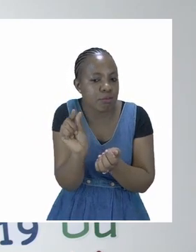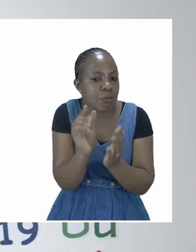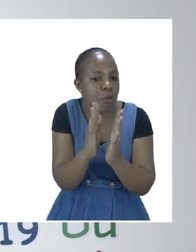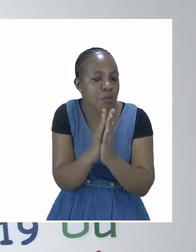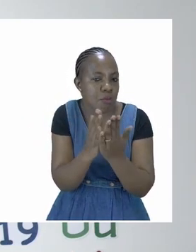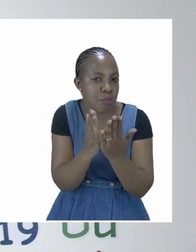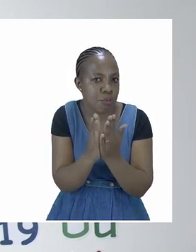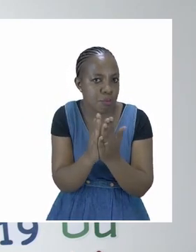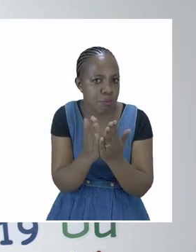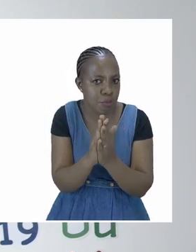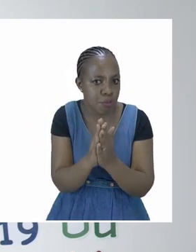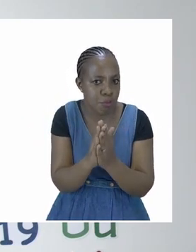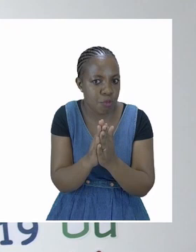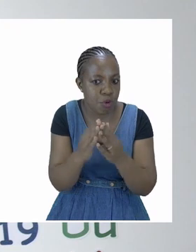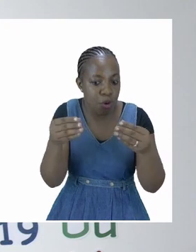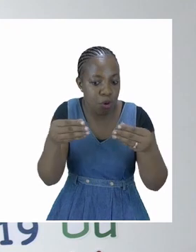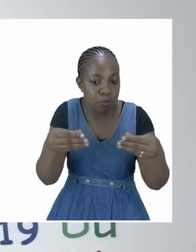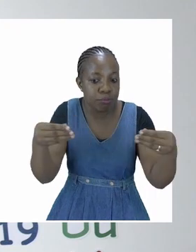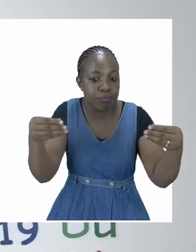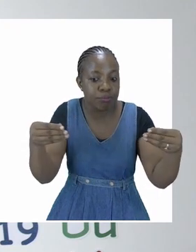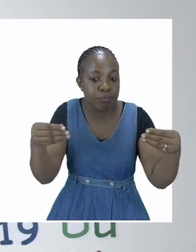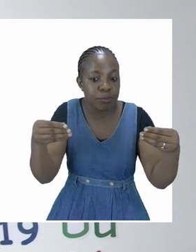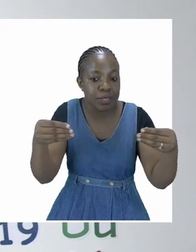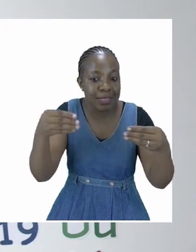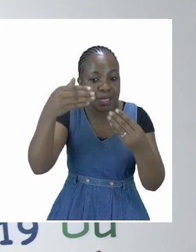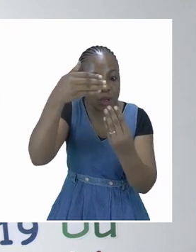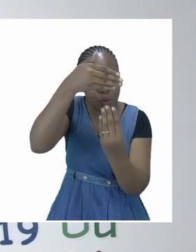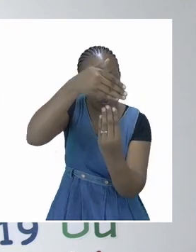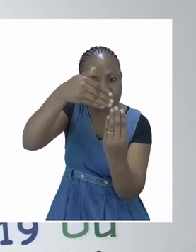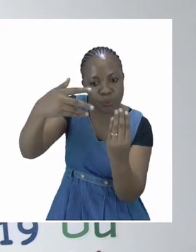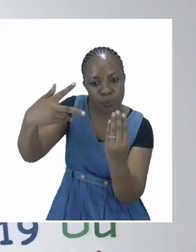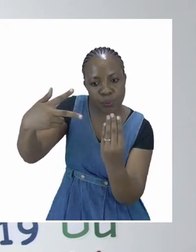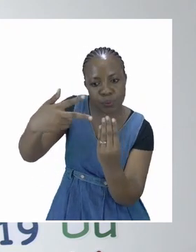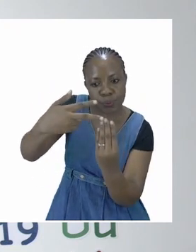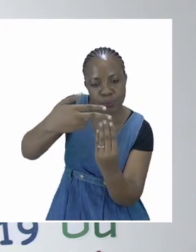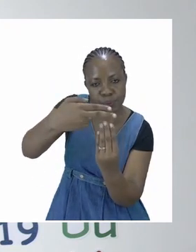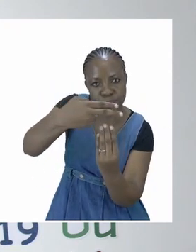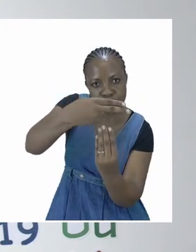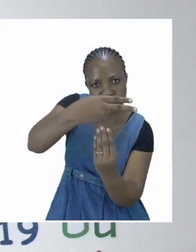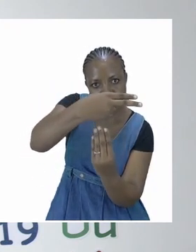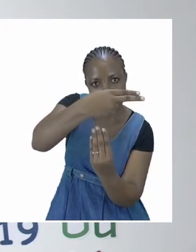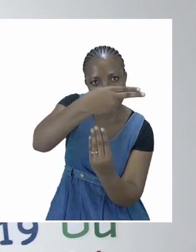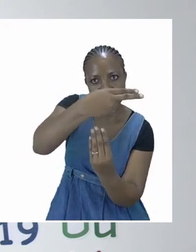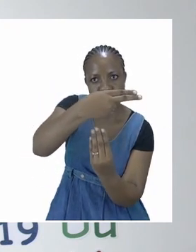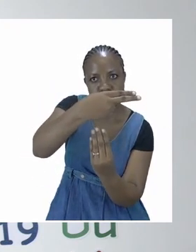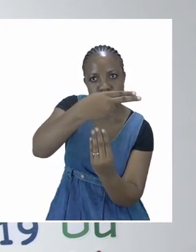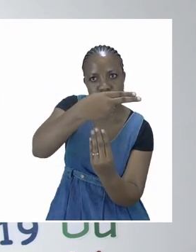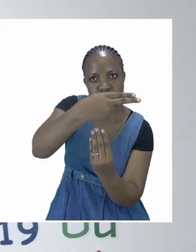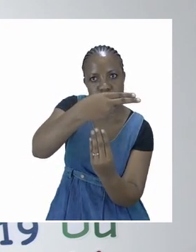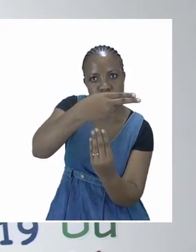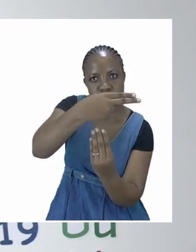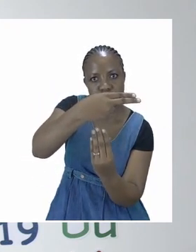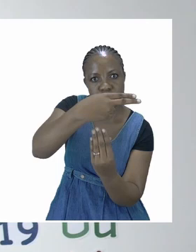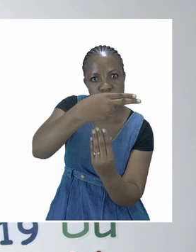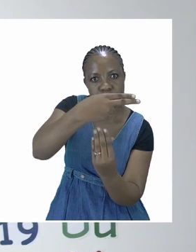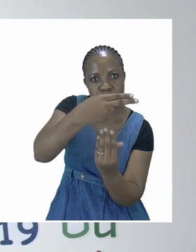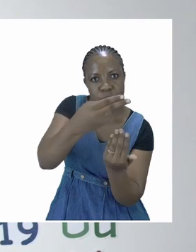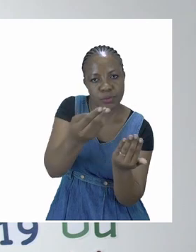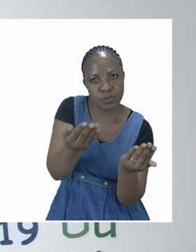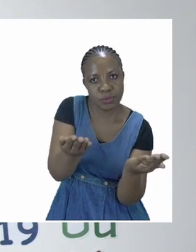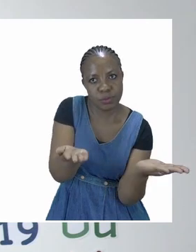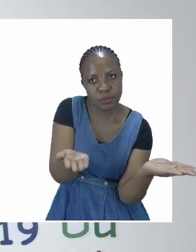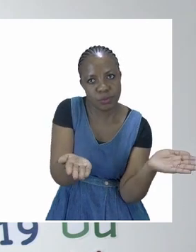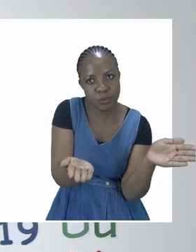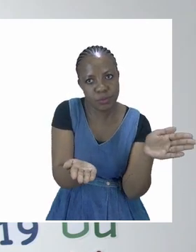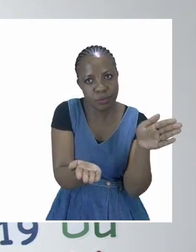booklet. Please cut the top of the lesson booklet with a pair of scissors and fold